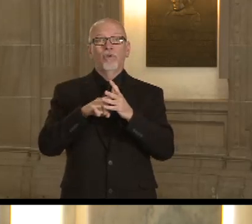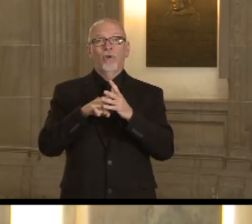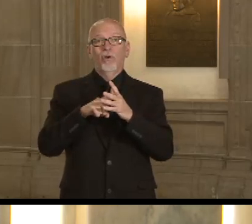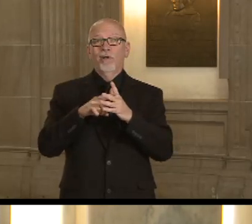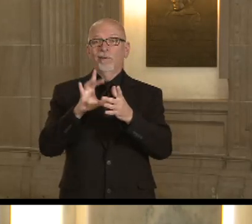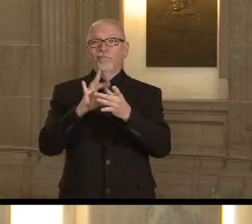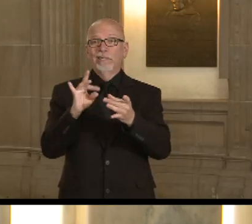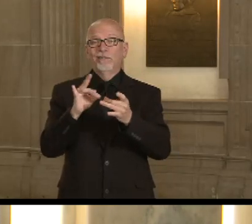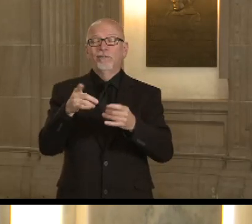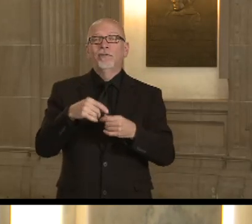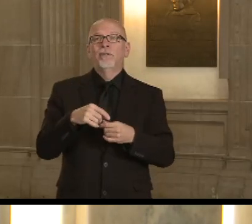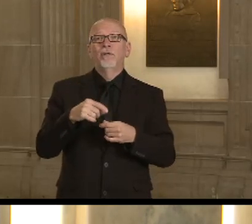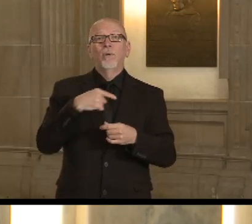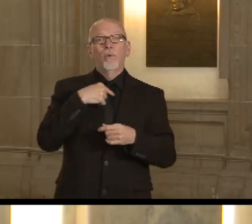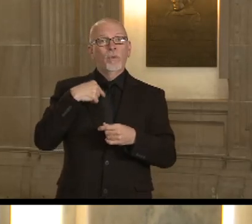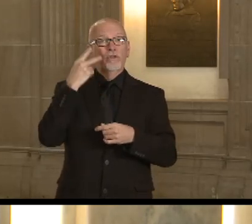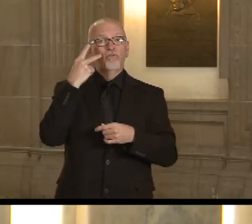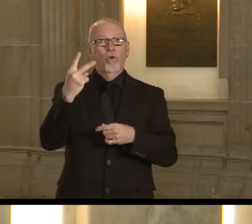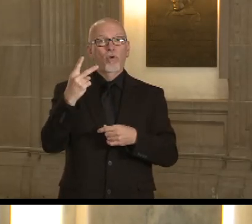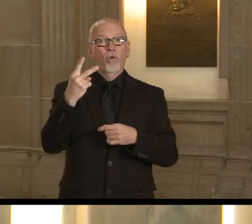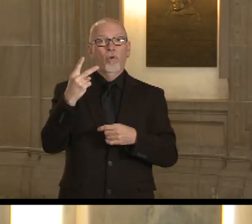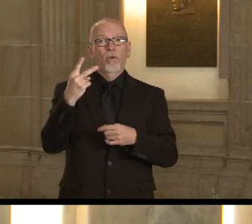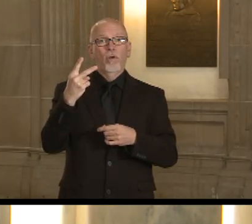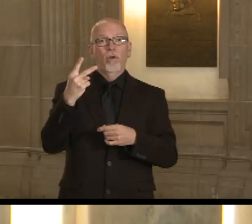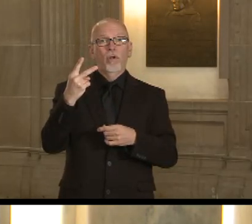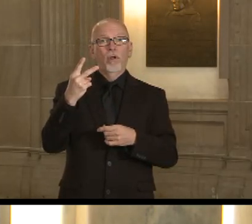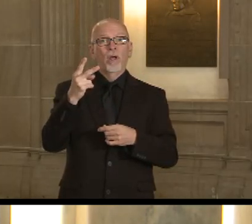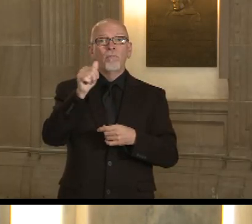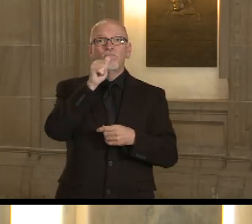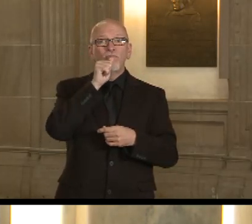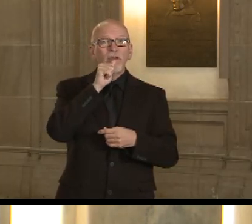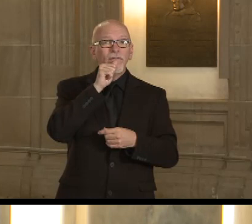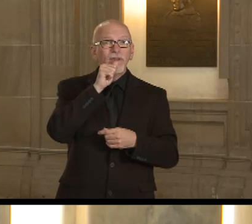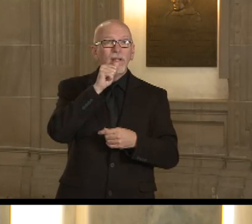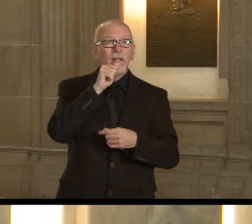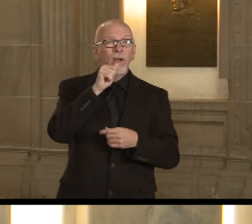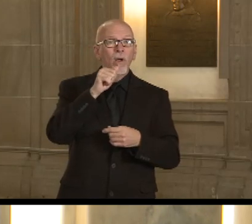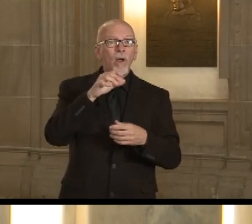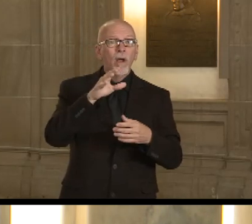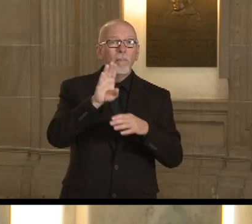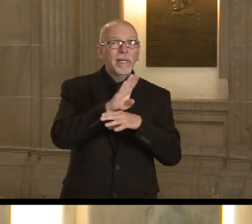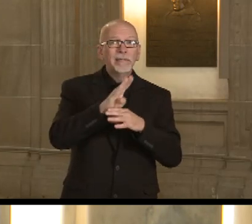allude to, when we saw private and public property